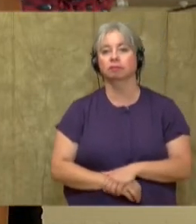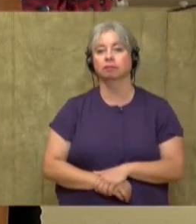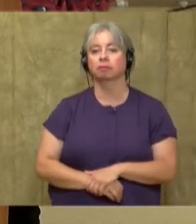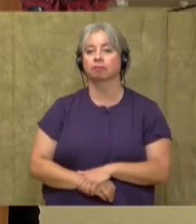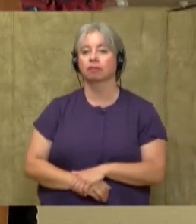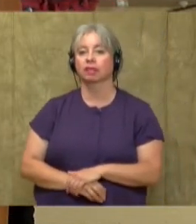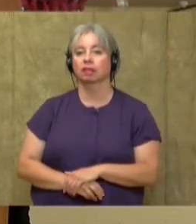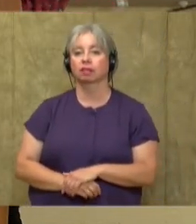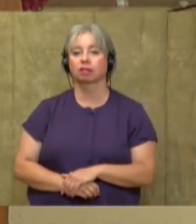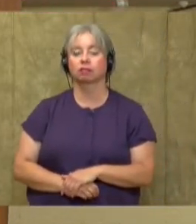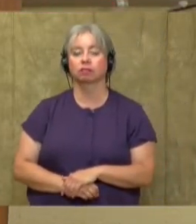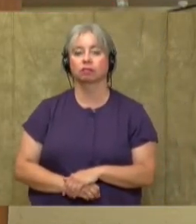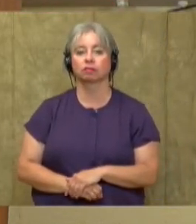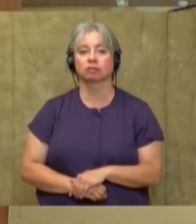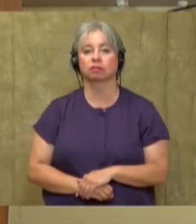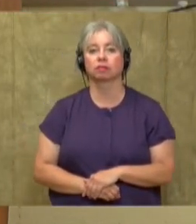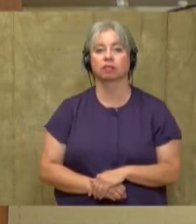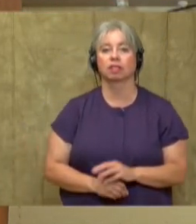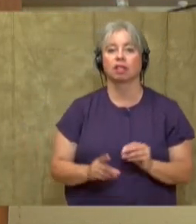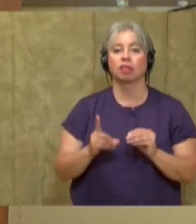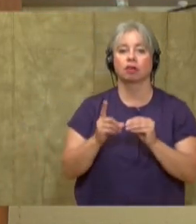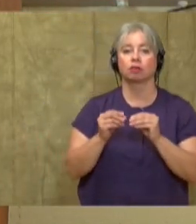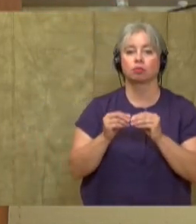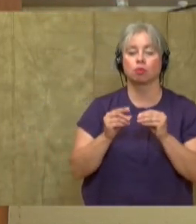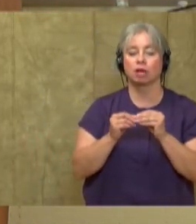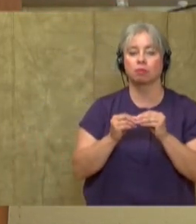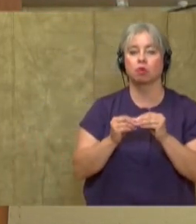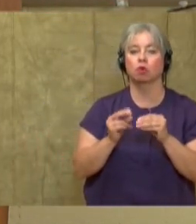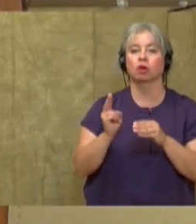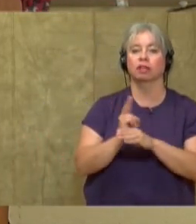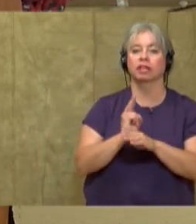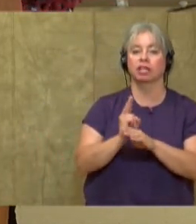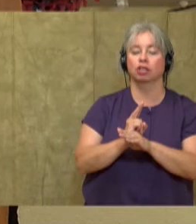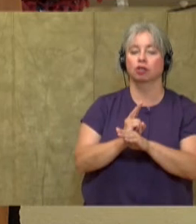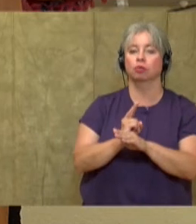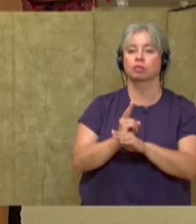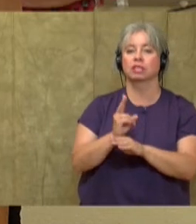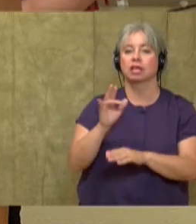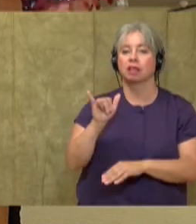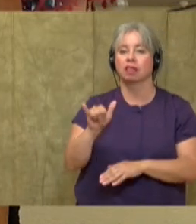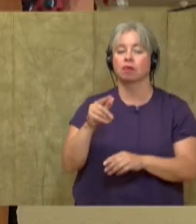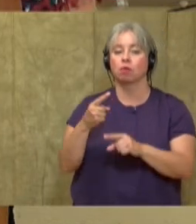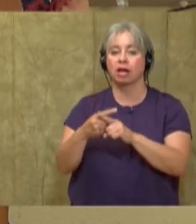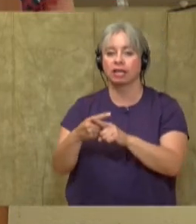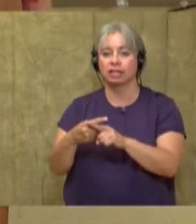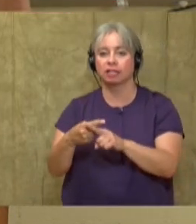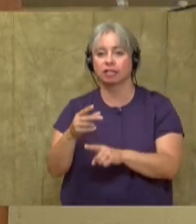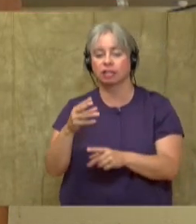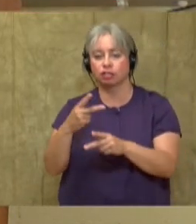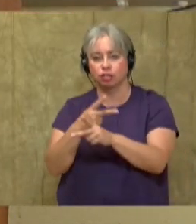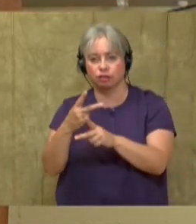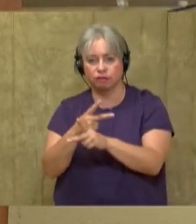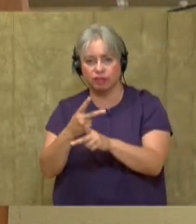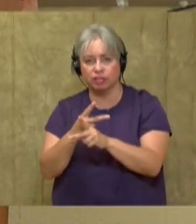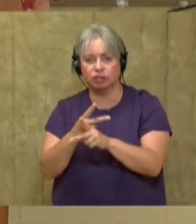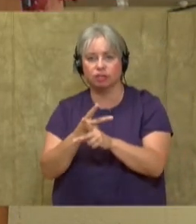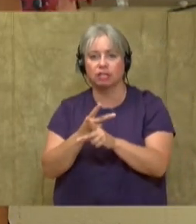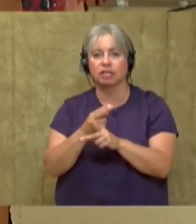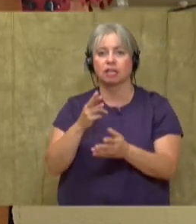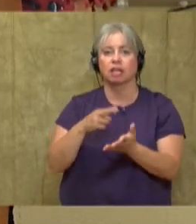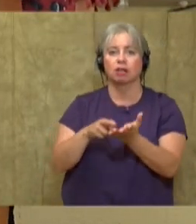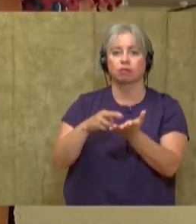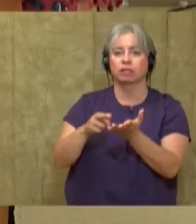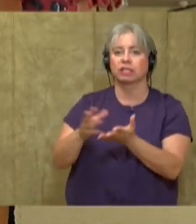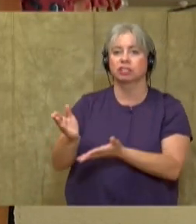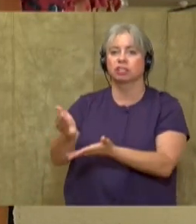We have one example where we need to use the y-intercept to find out our, let's see, researchers